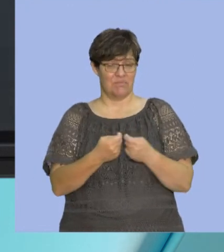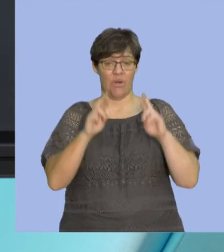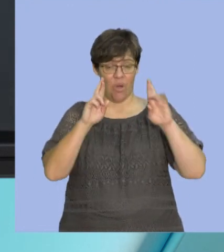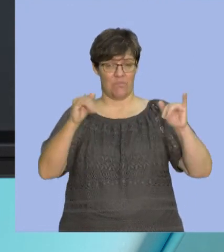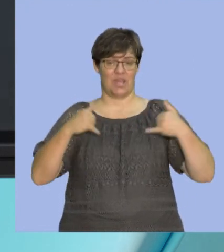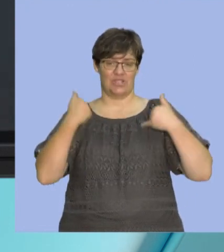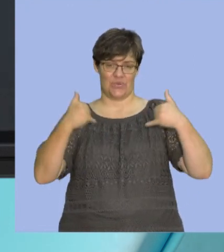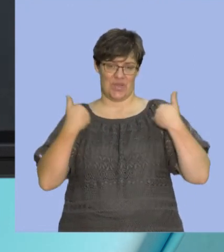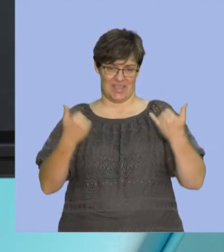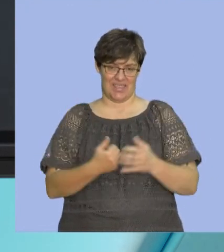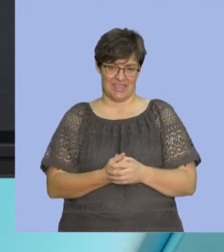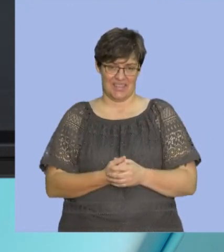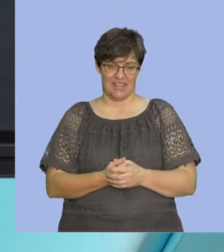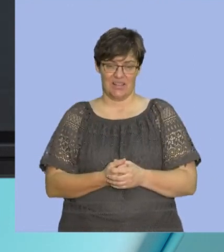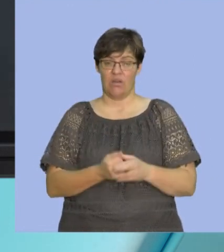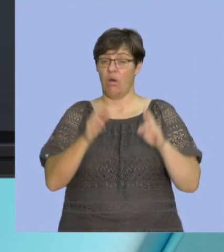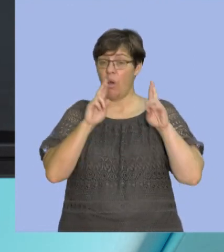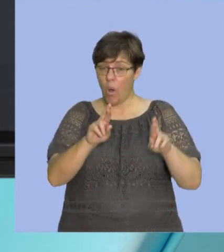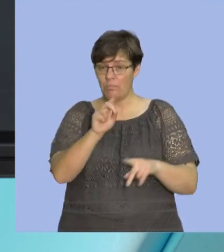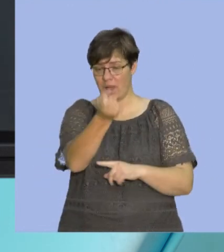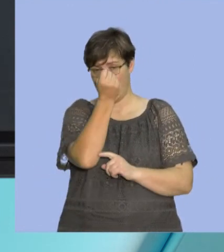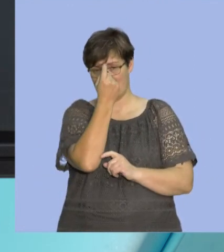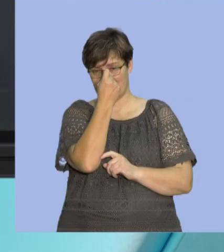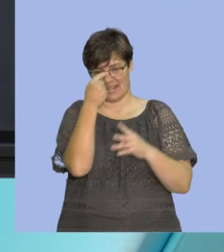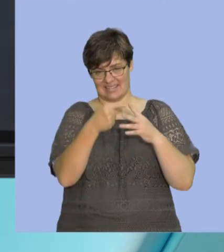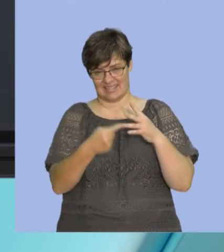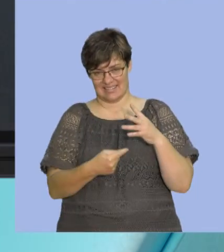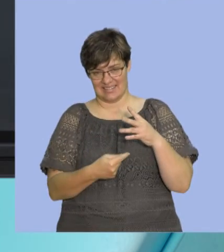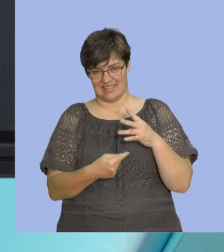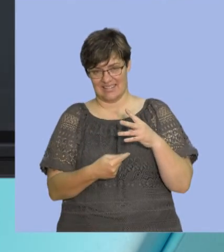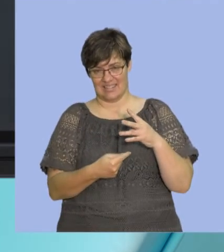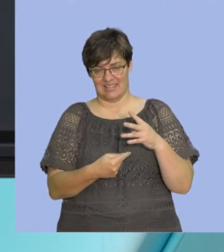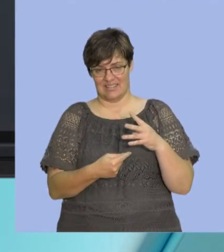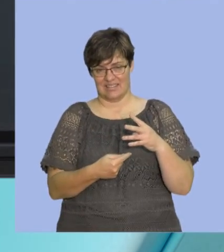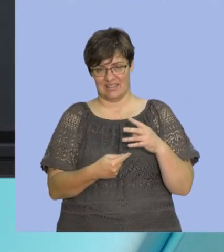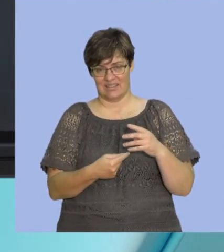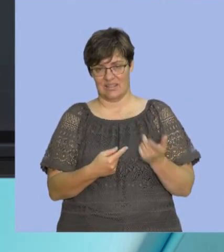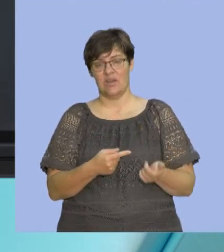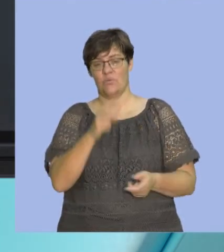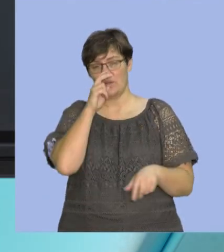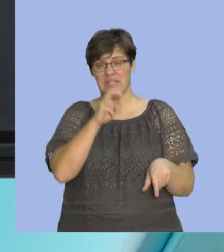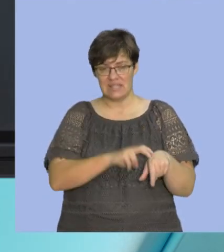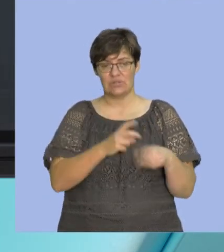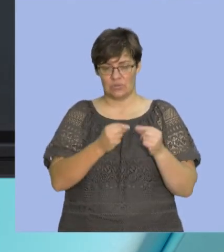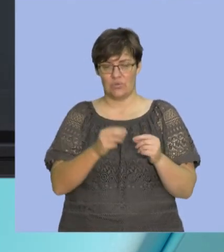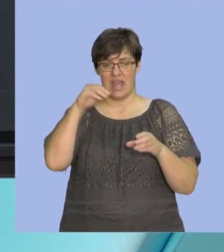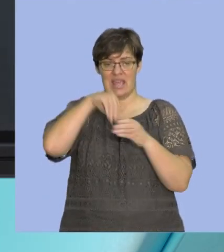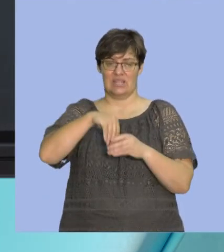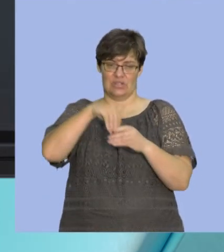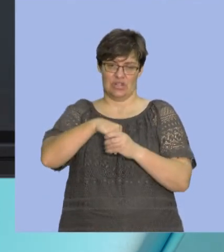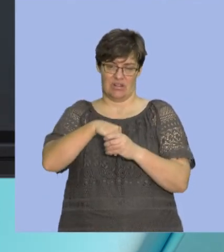enjoyed this flight with us. We hope you understand why we do an internal